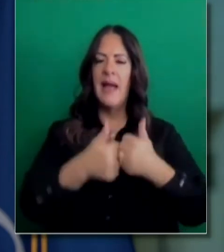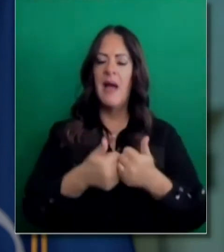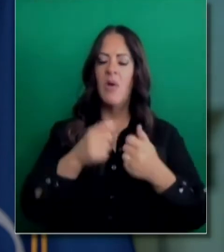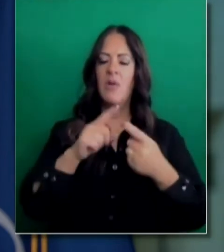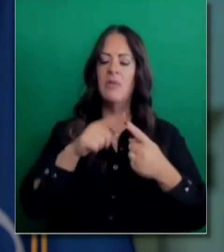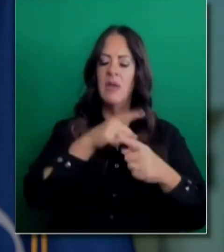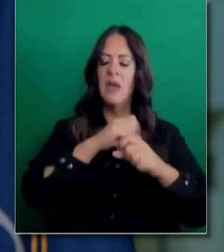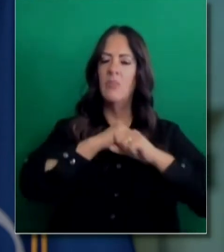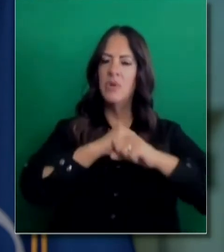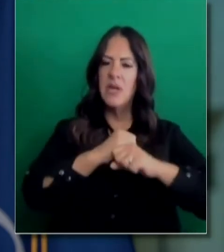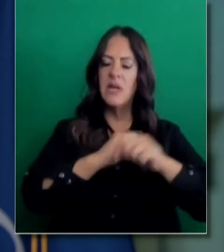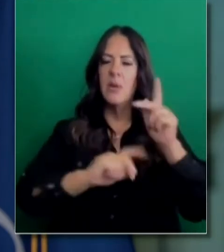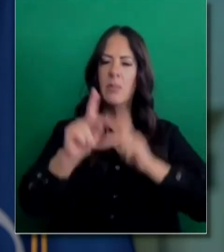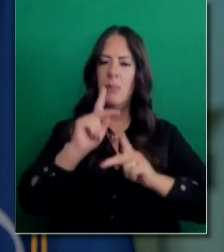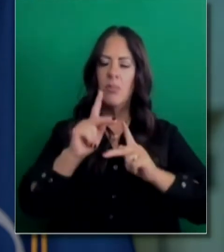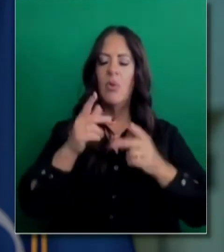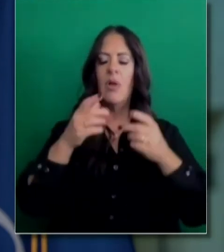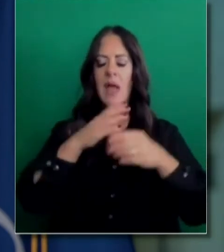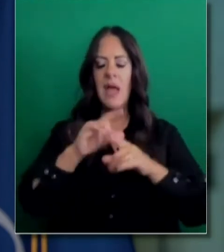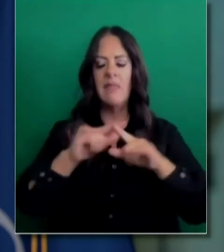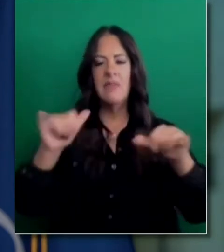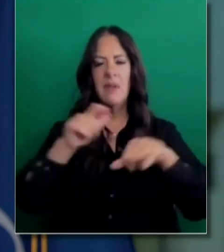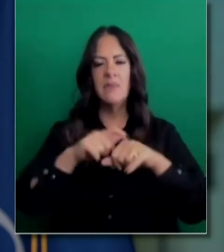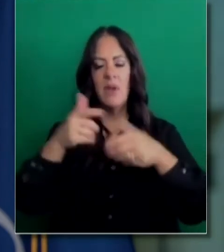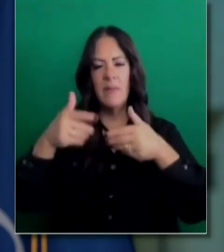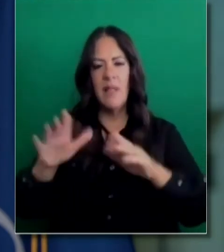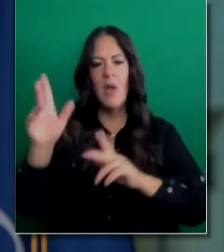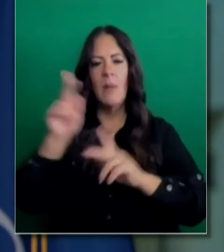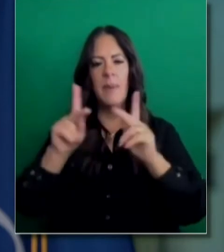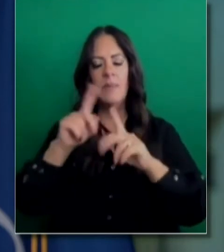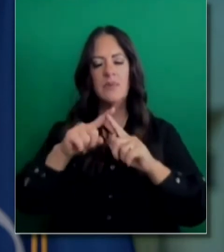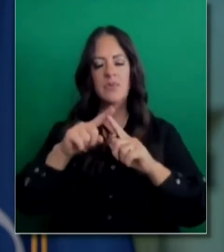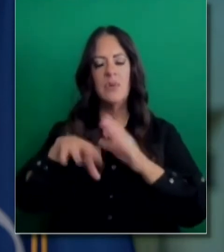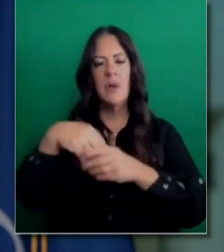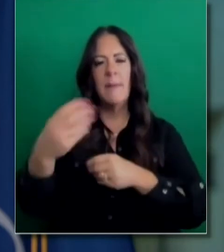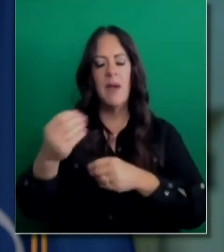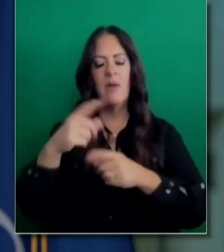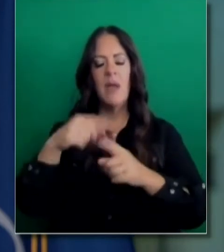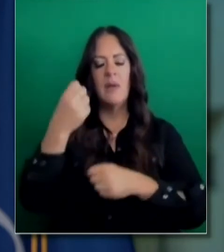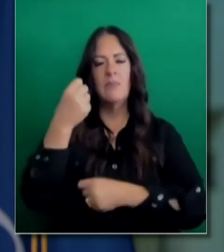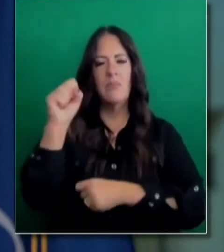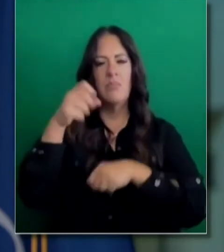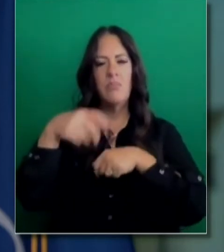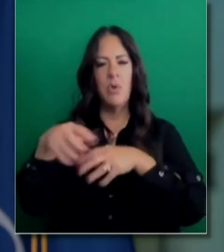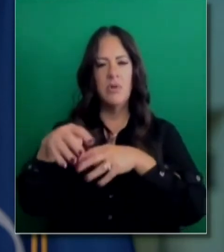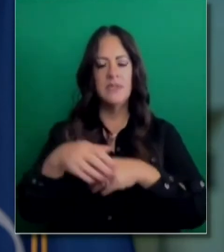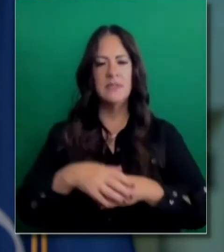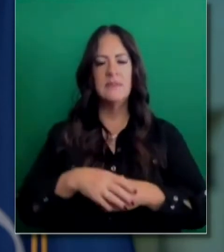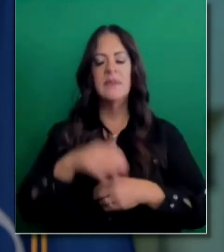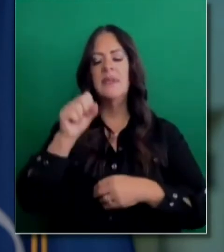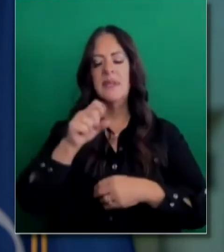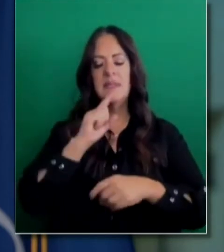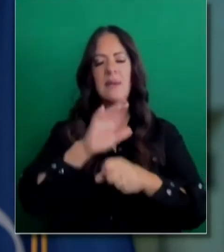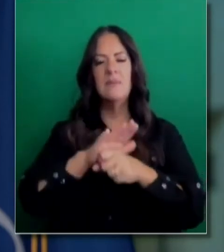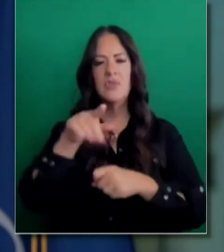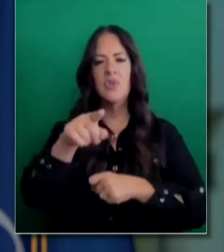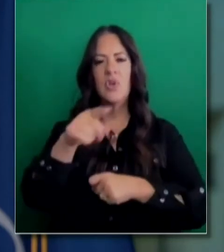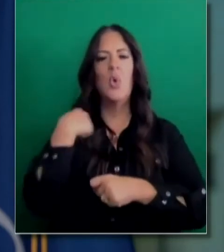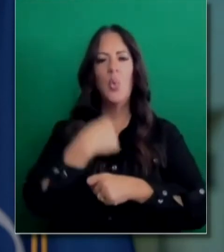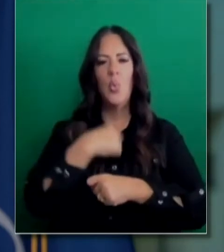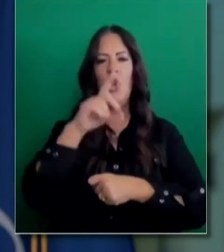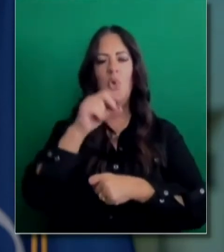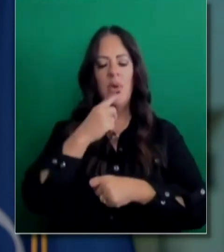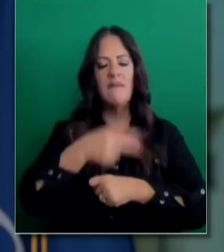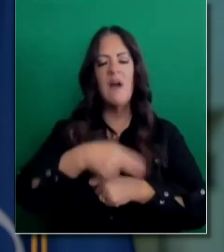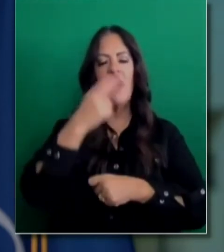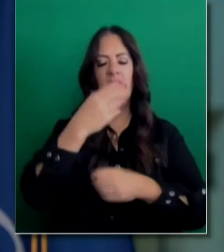operational plans appropriately, but I can assure you, we have heightened level of security as